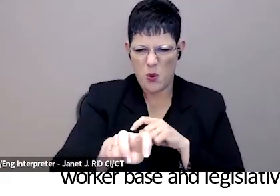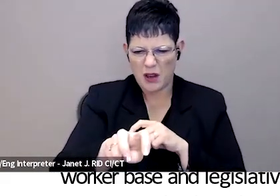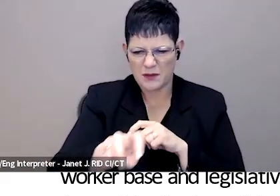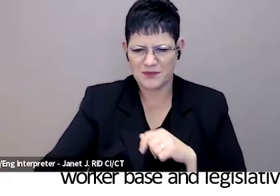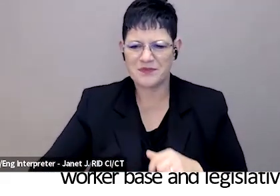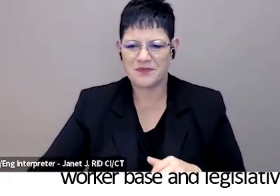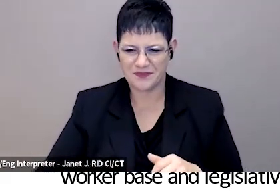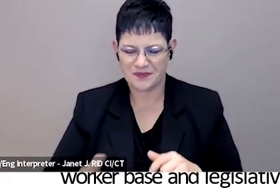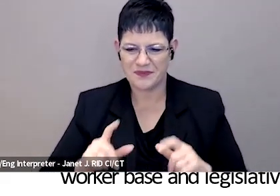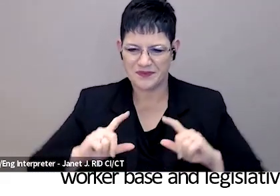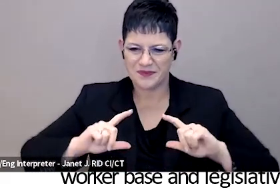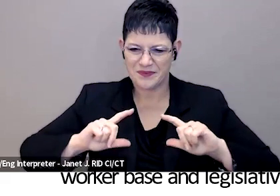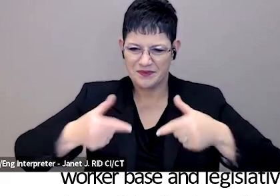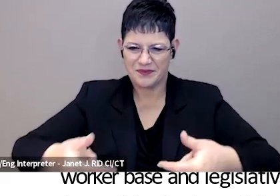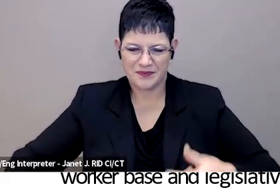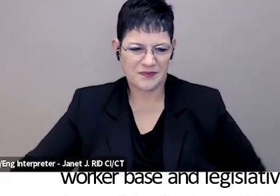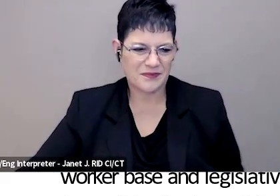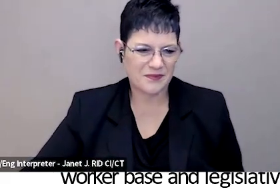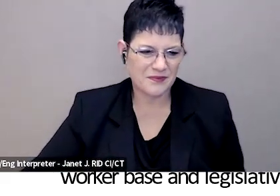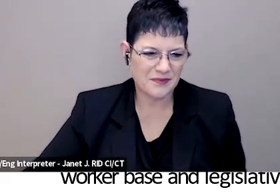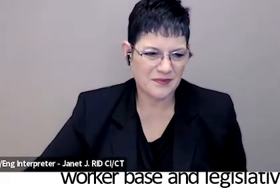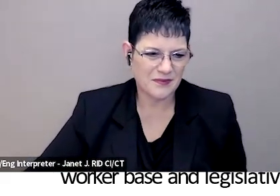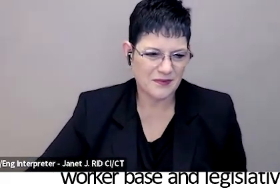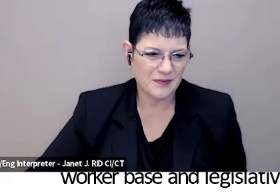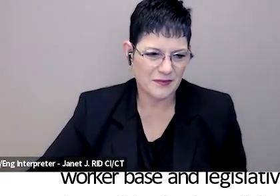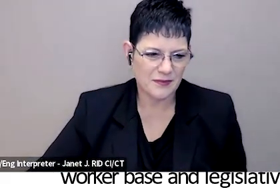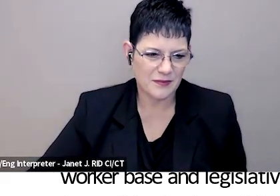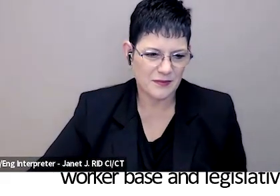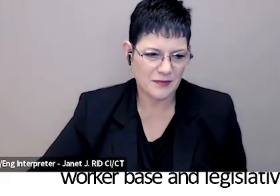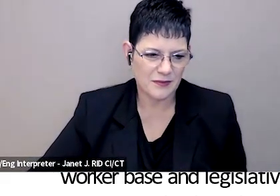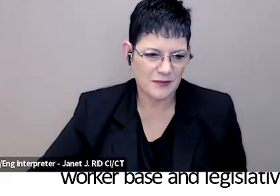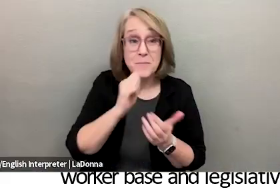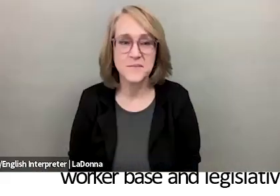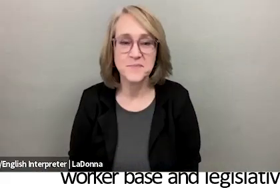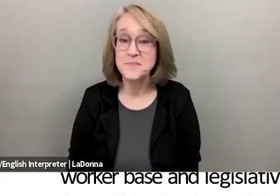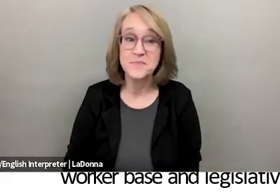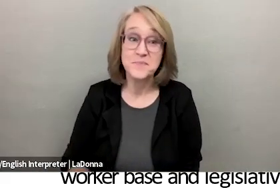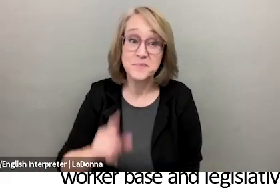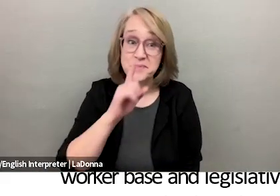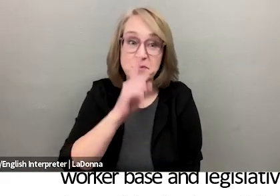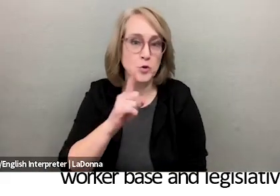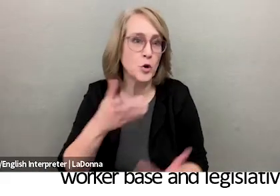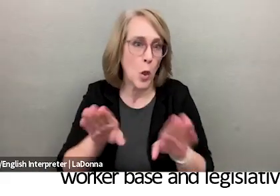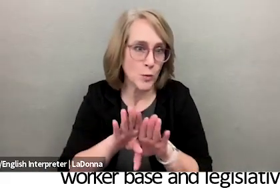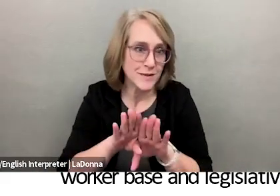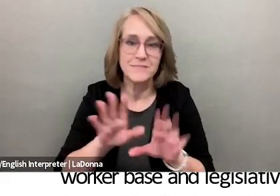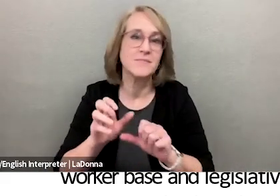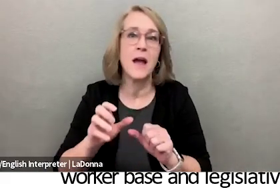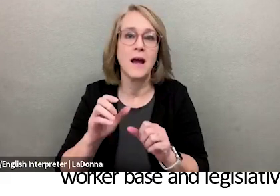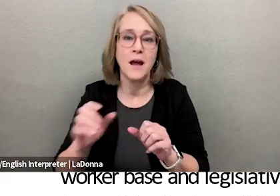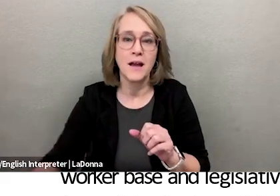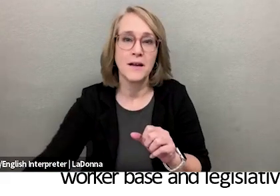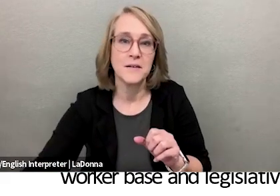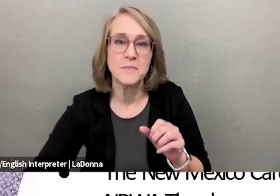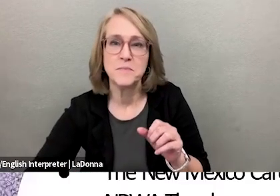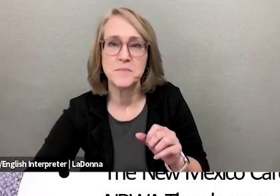Kevin Coughlin, just given our own time constraints. Sure. I just wanted to highlight, if you just want to go to the